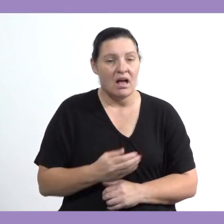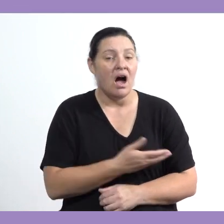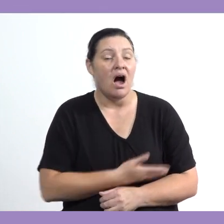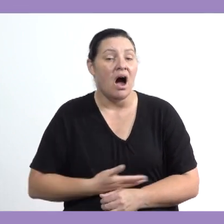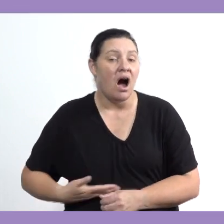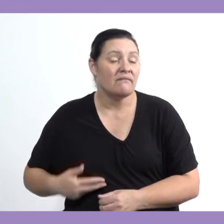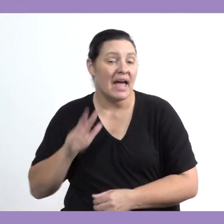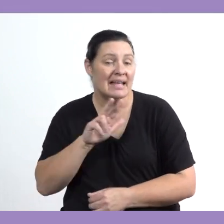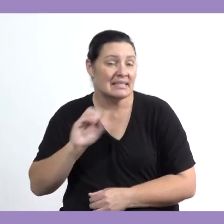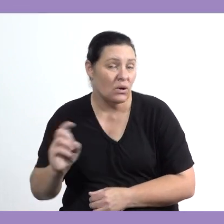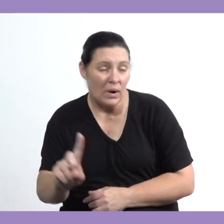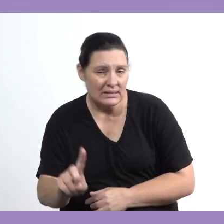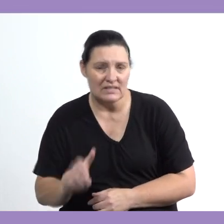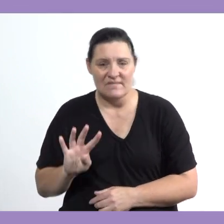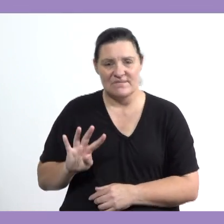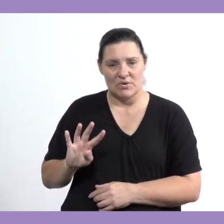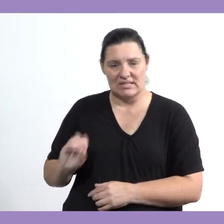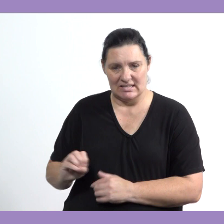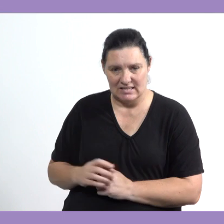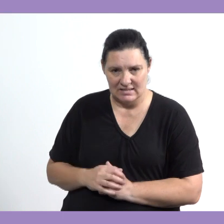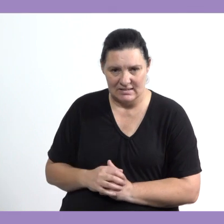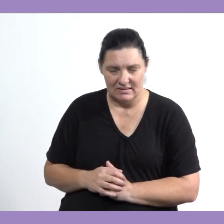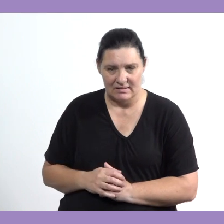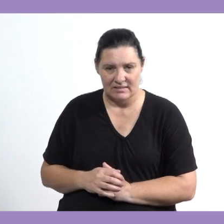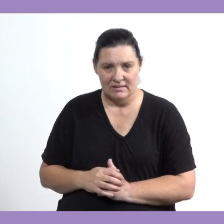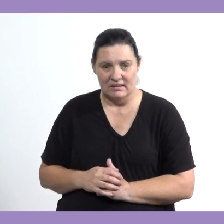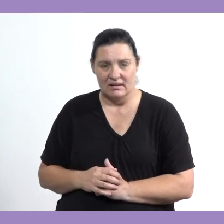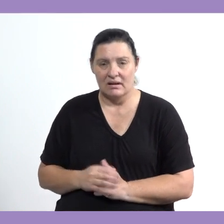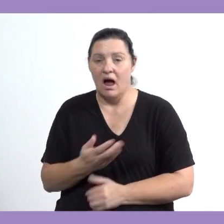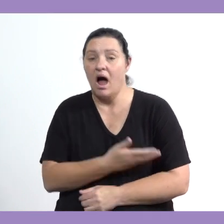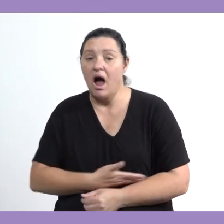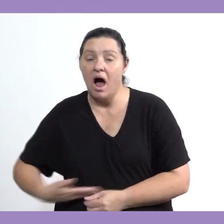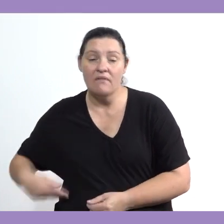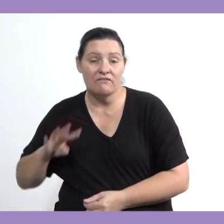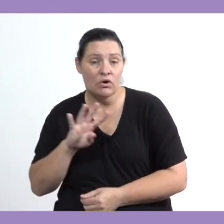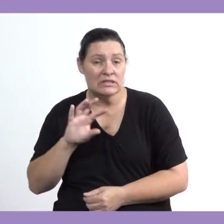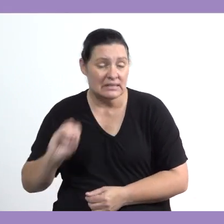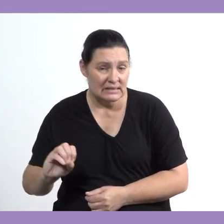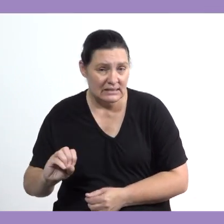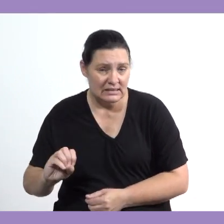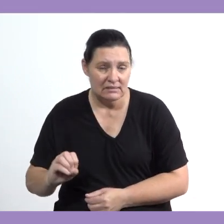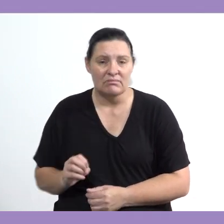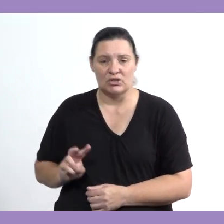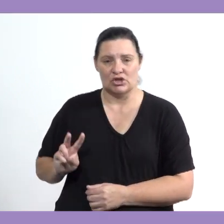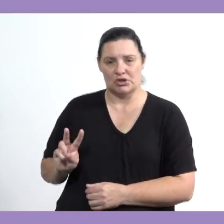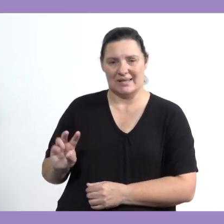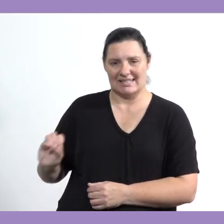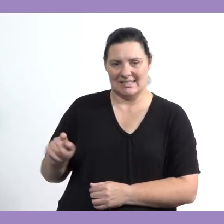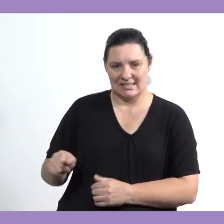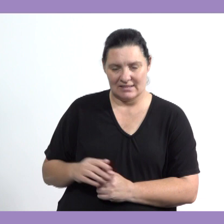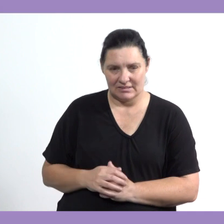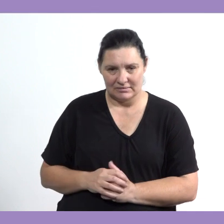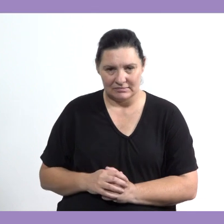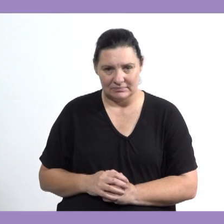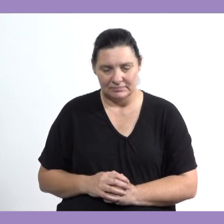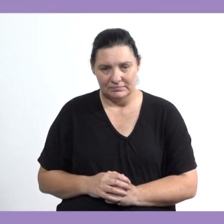correct. And when we take 80 and divide that by 2, that is going to be 40. And when we take the 40 and divide